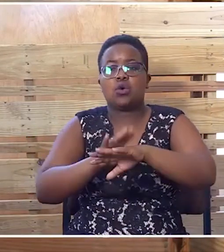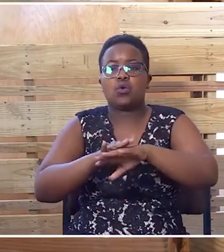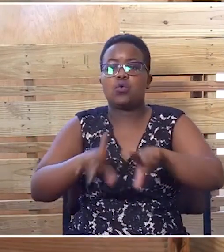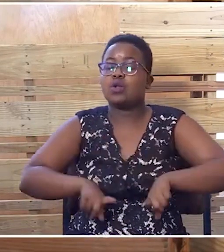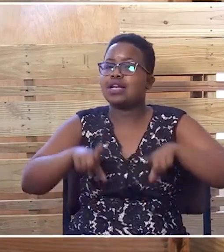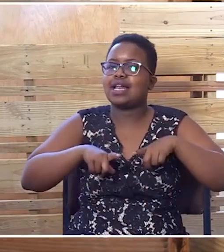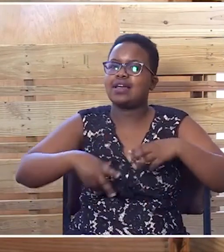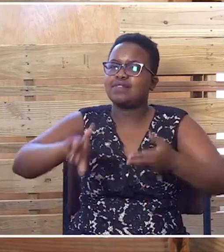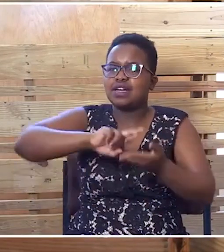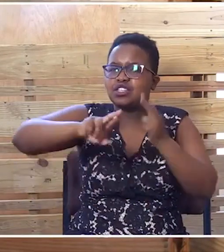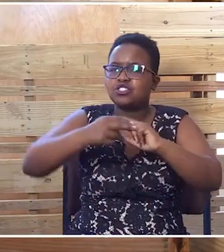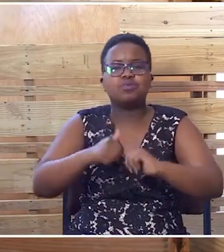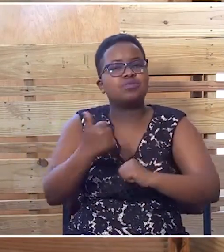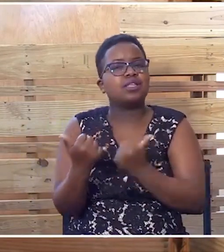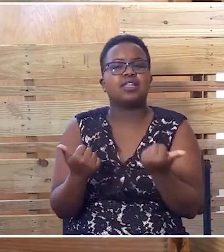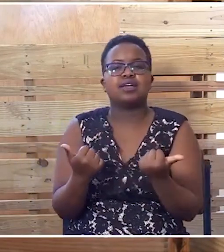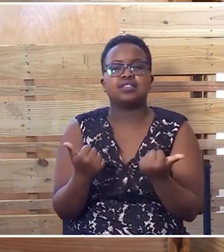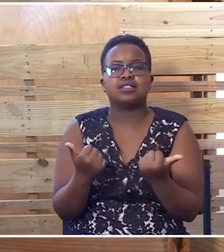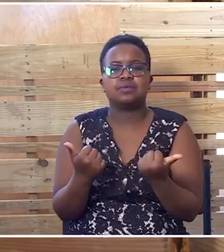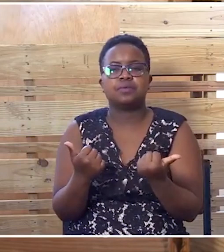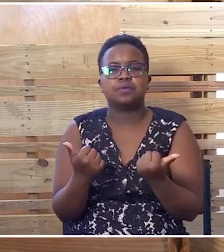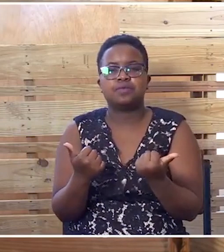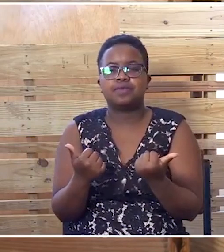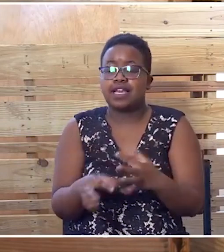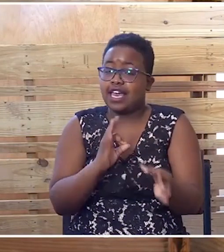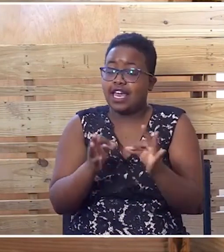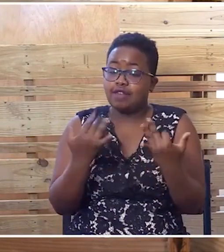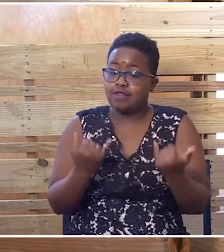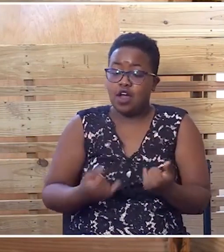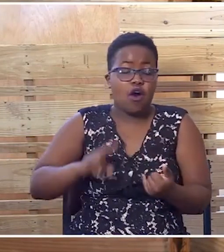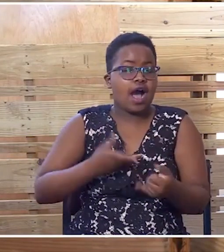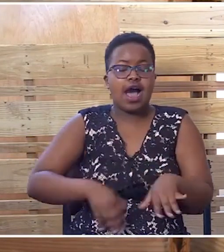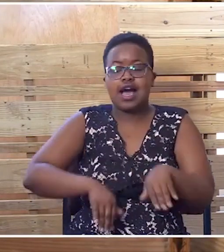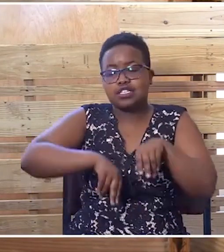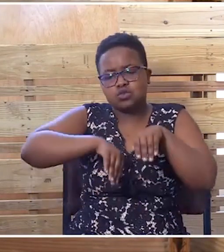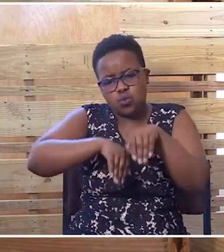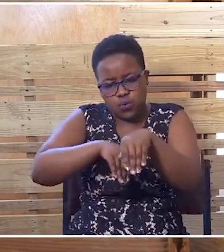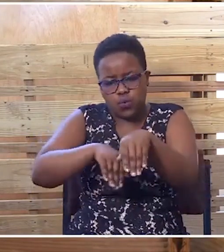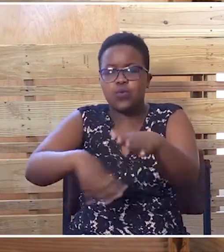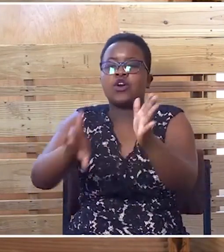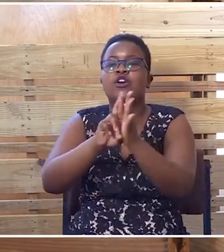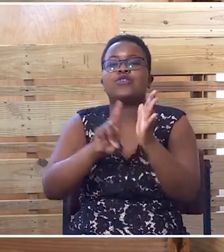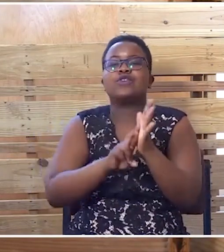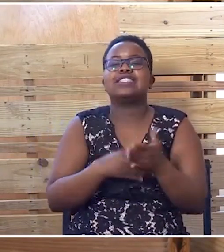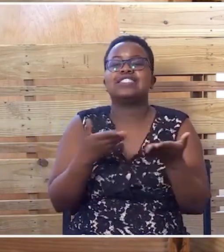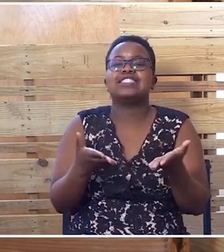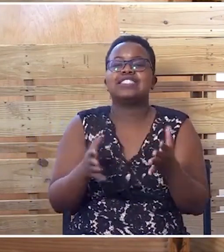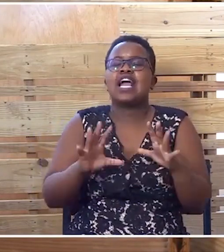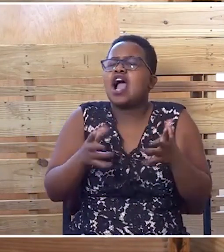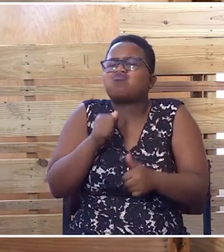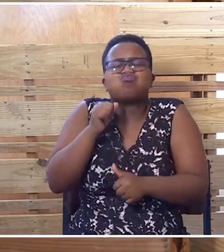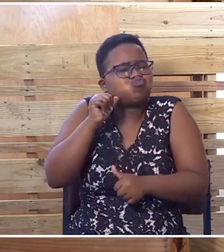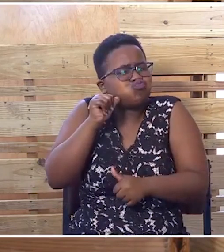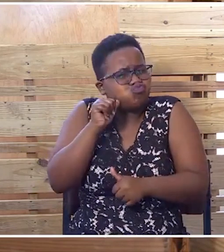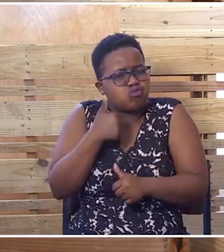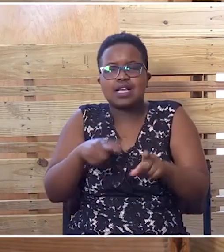others. You know, imagine if you were to follow these laws, all of us in this world, you know, how nice will it be? How